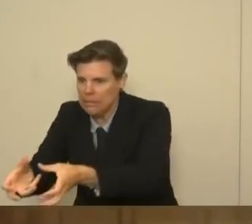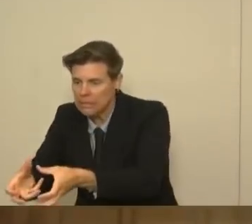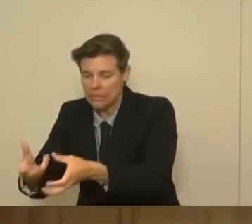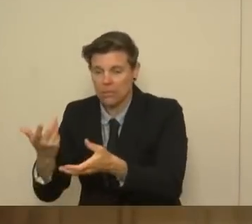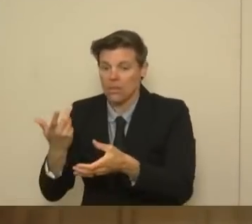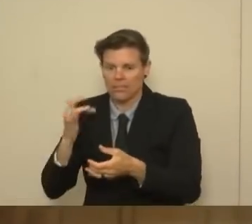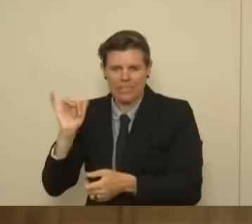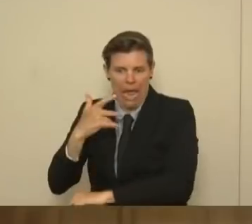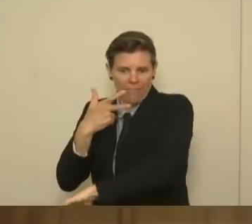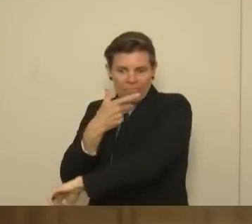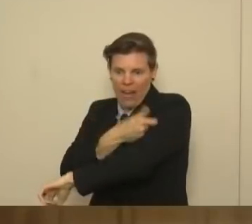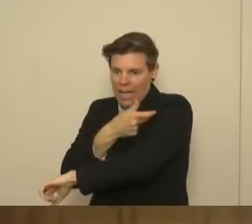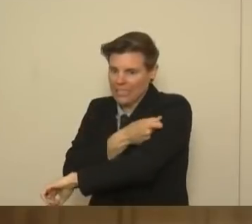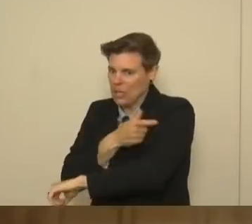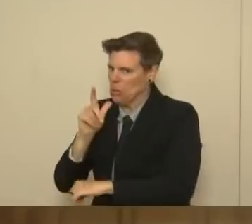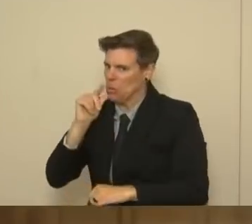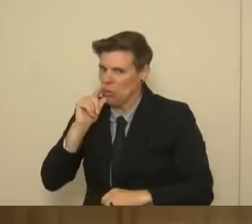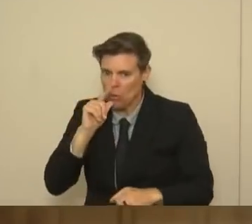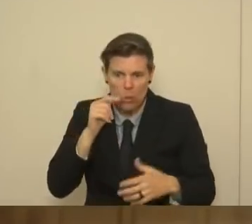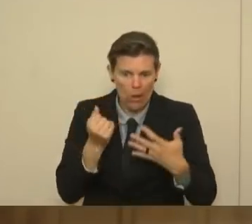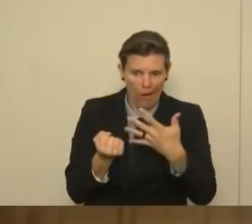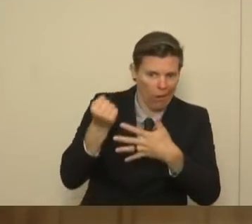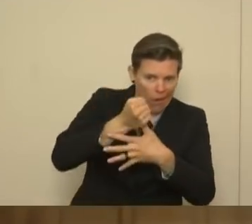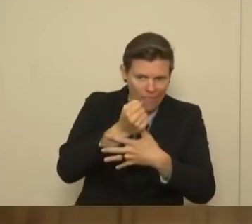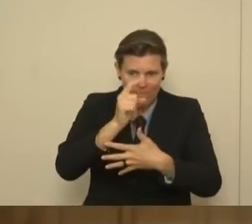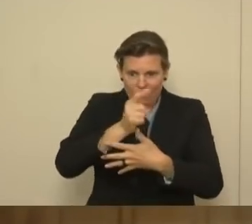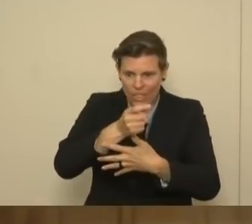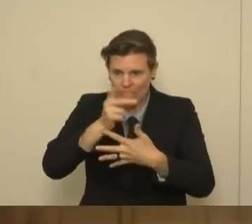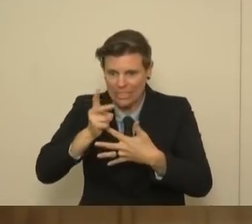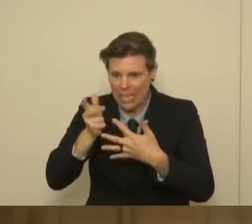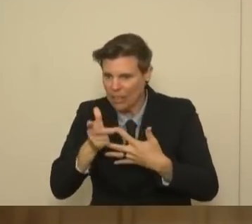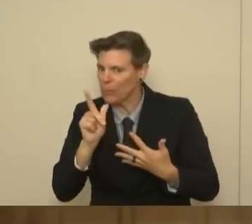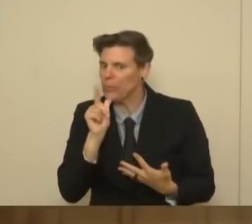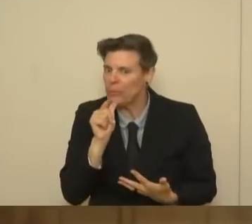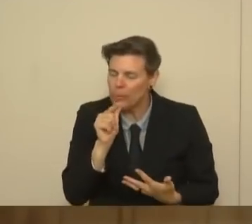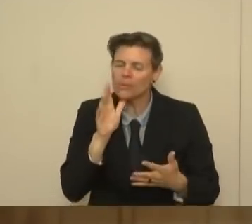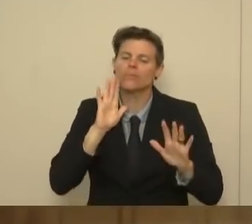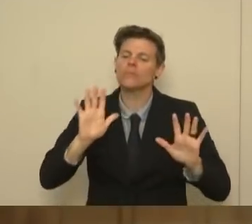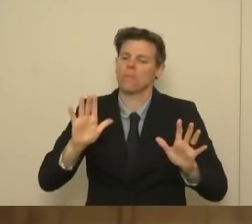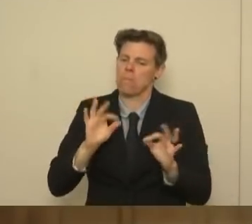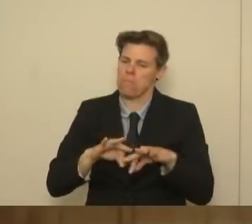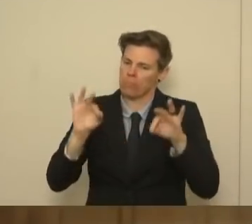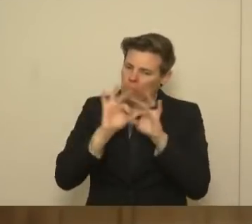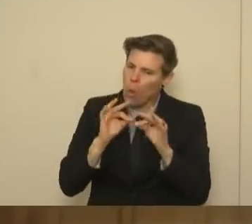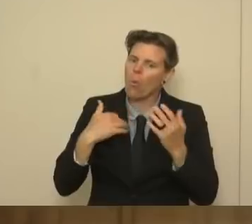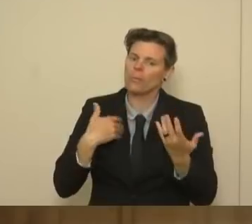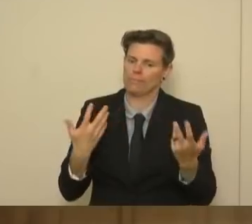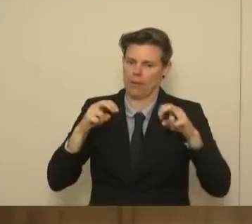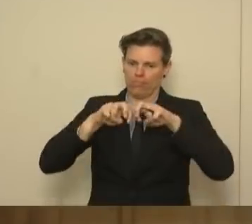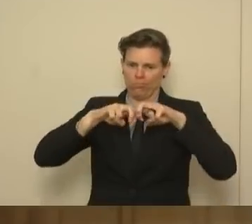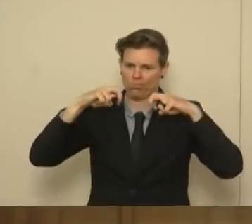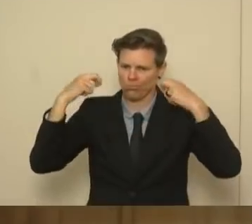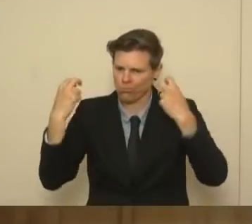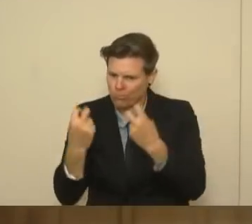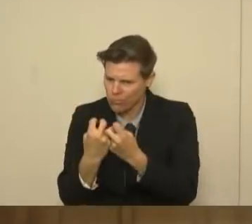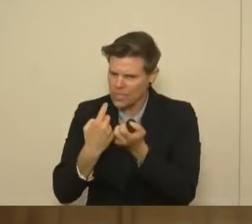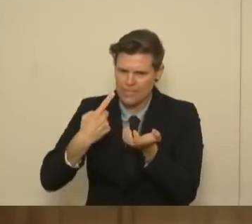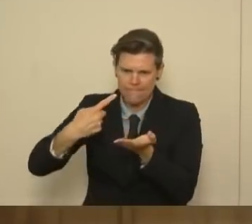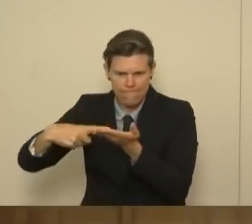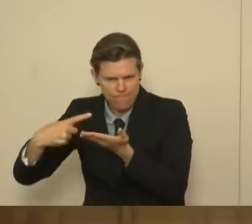the governor and her team about what we recommend. But I think it's a great outline that you already heard, and I don't really have much more to add than